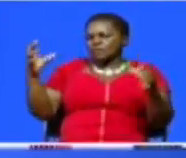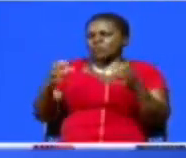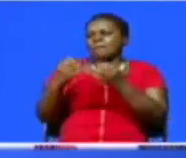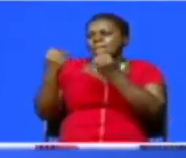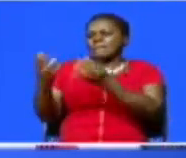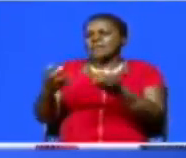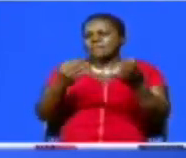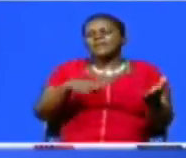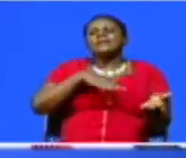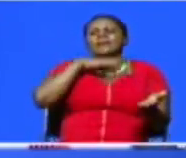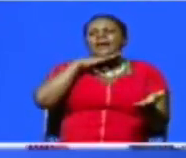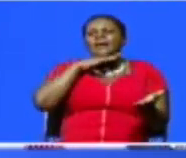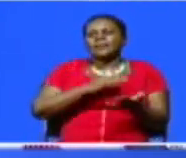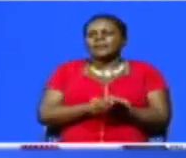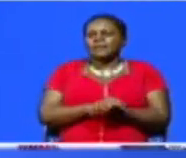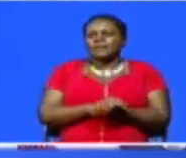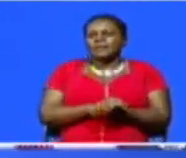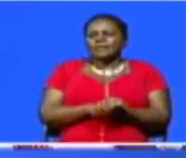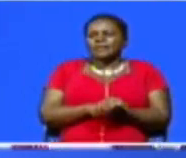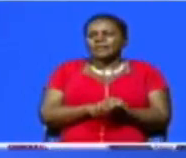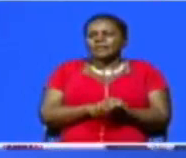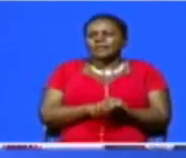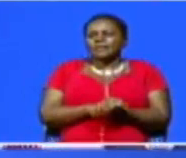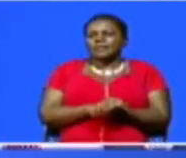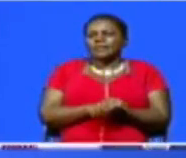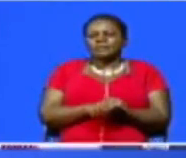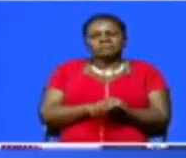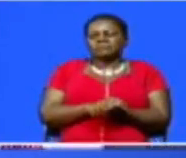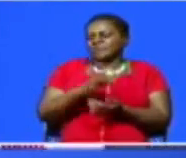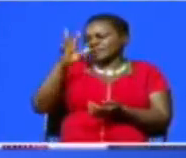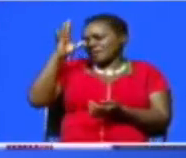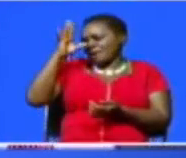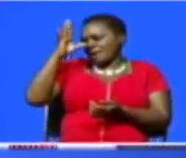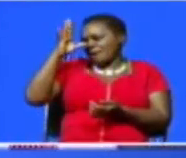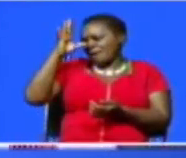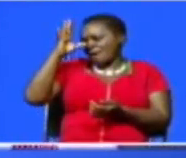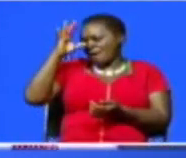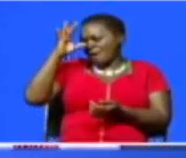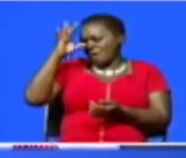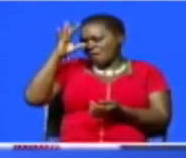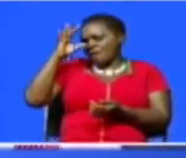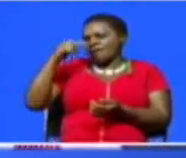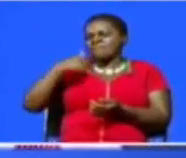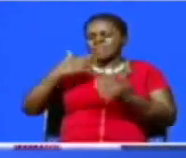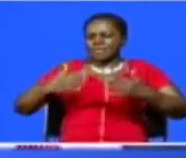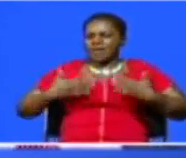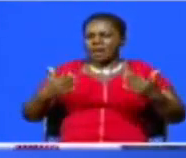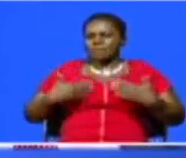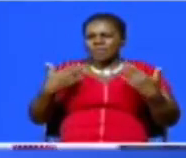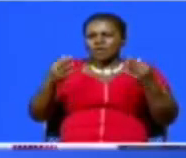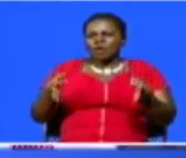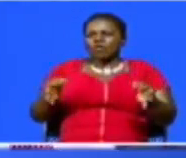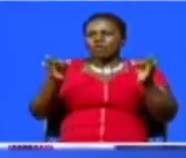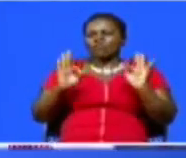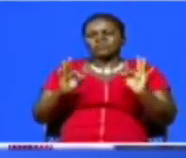so many lost their lives. I want to say that is a lie and I want to be happy that the officers